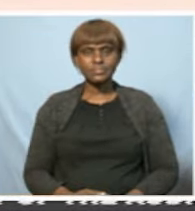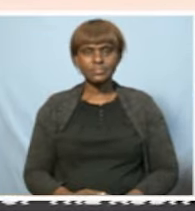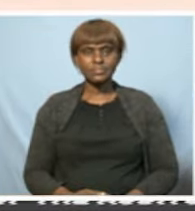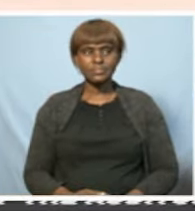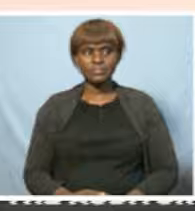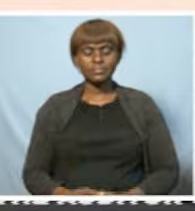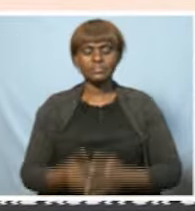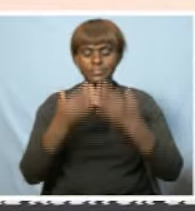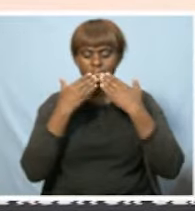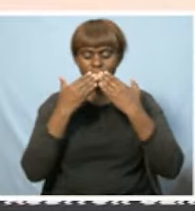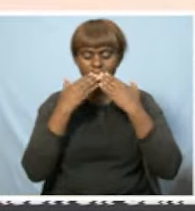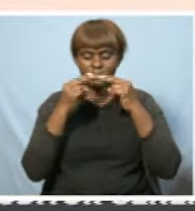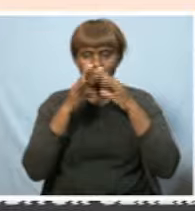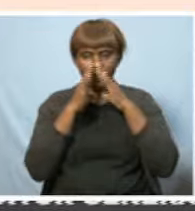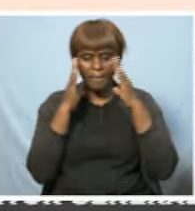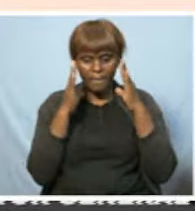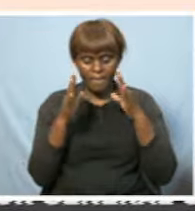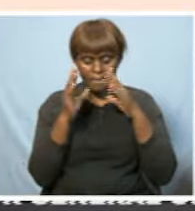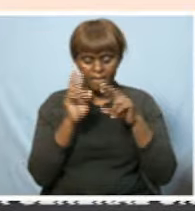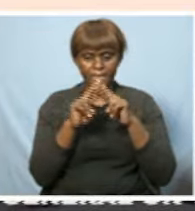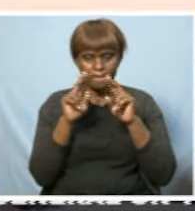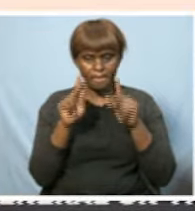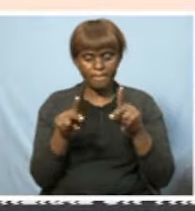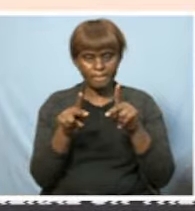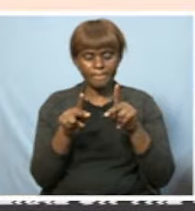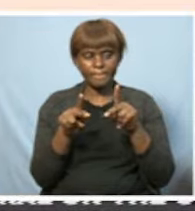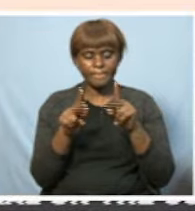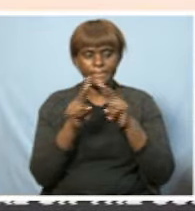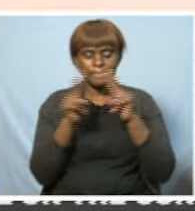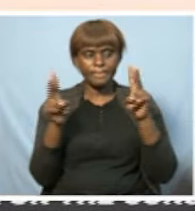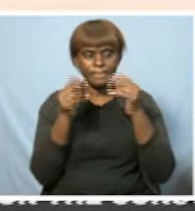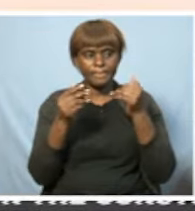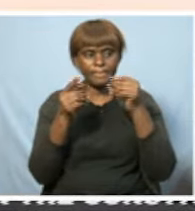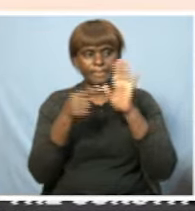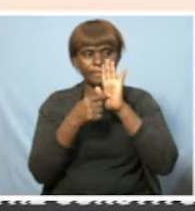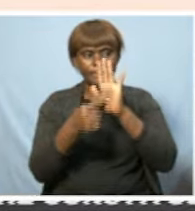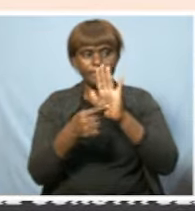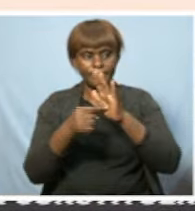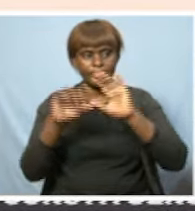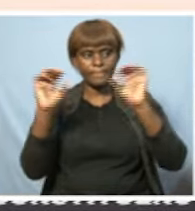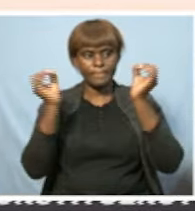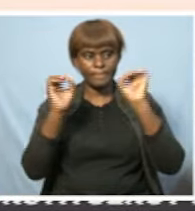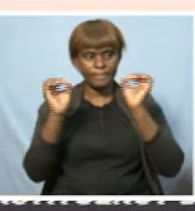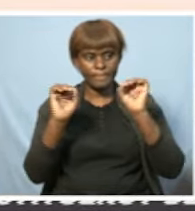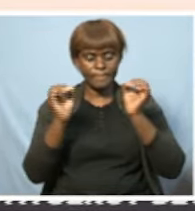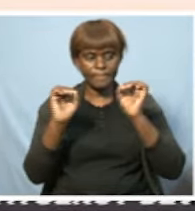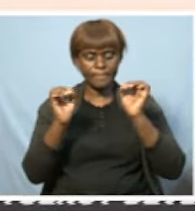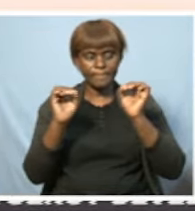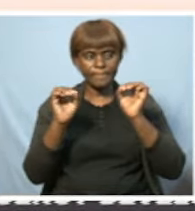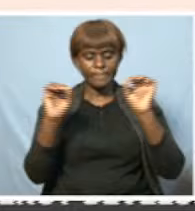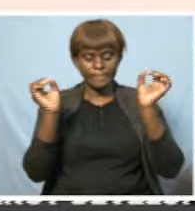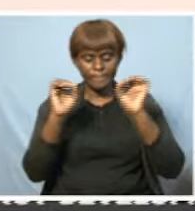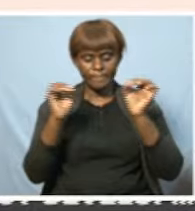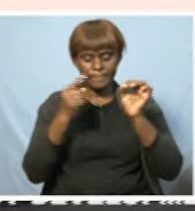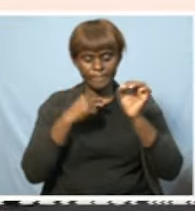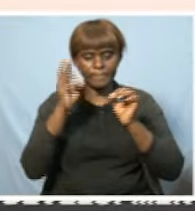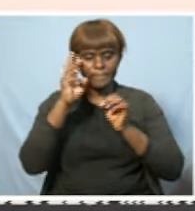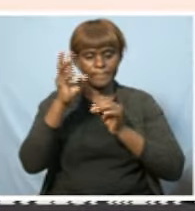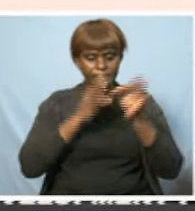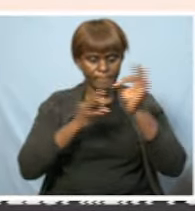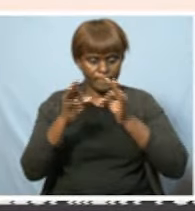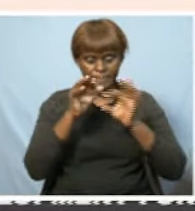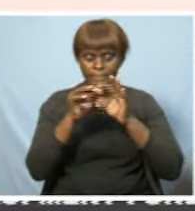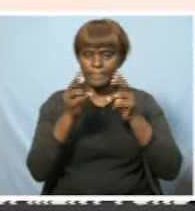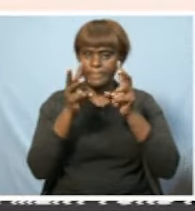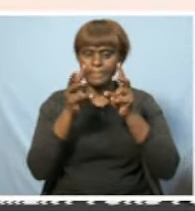Thank you very much, Chairperson. So the indication of the zero, I'll explain it in twofold.